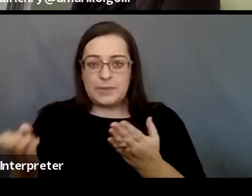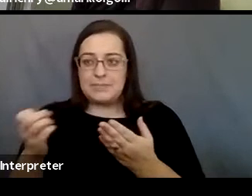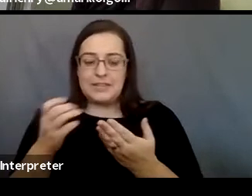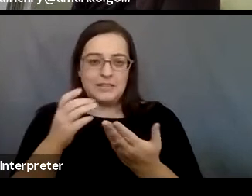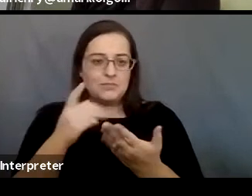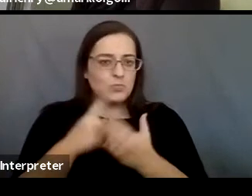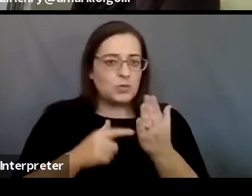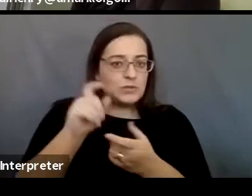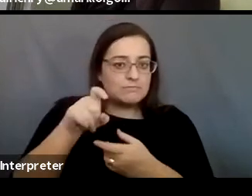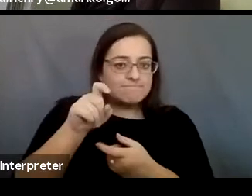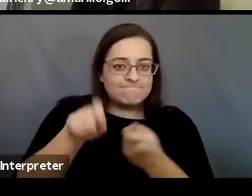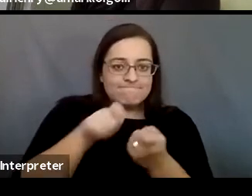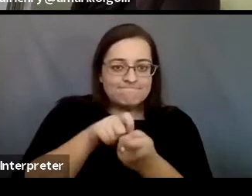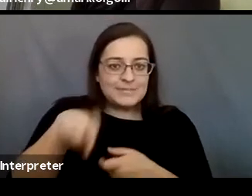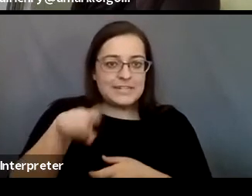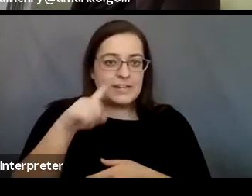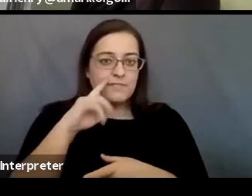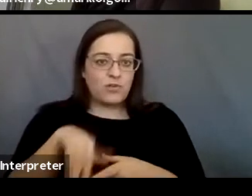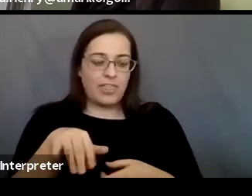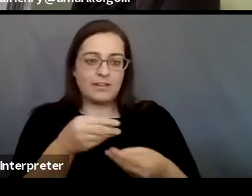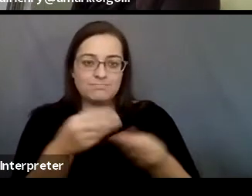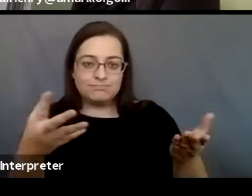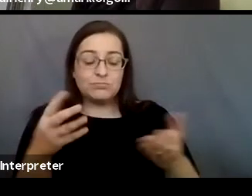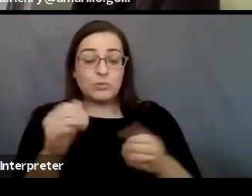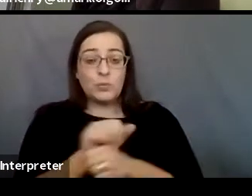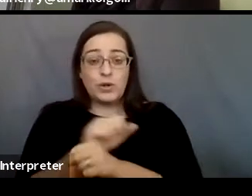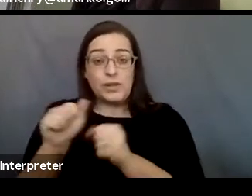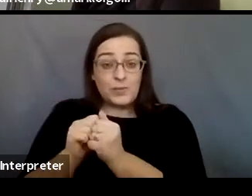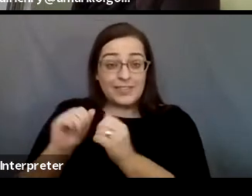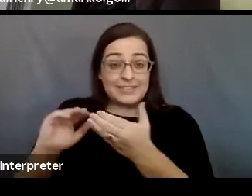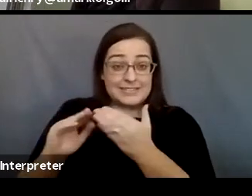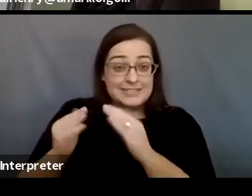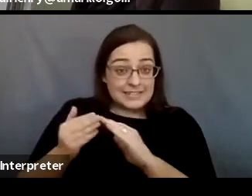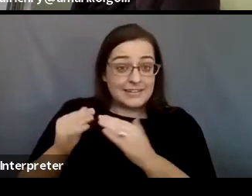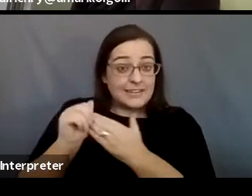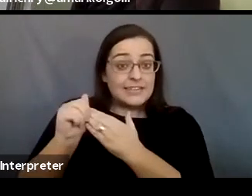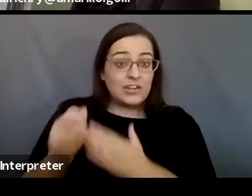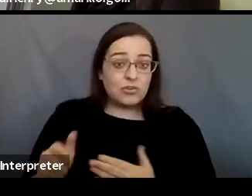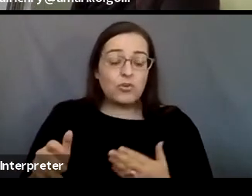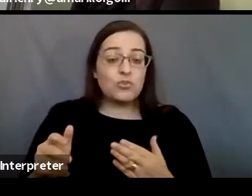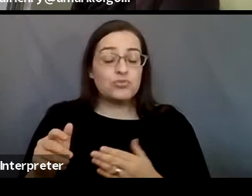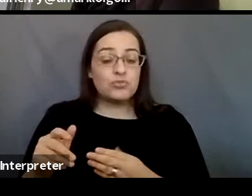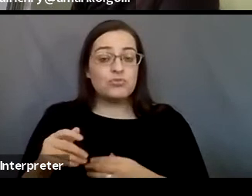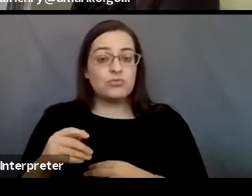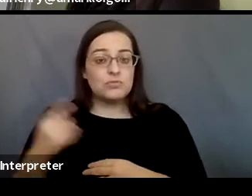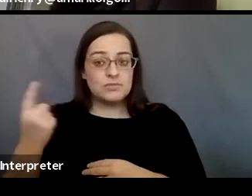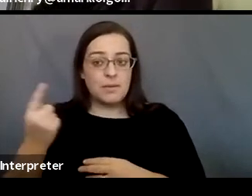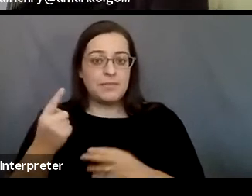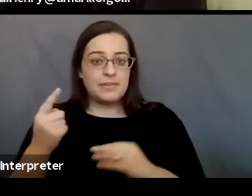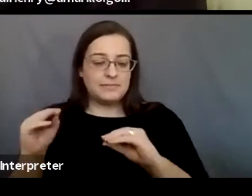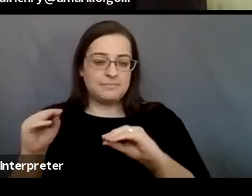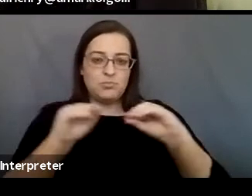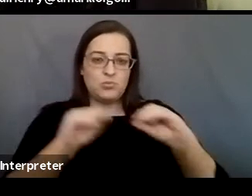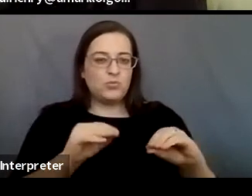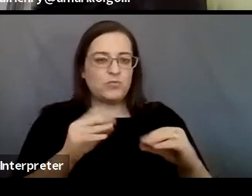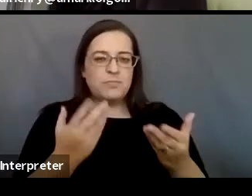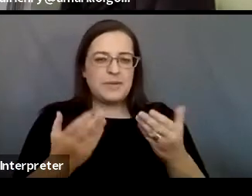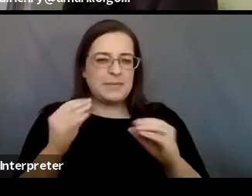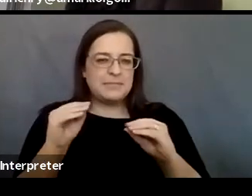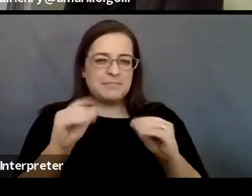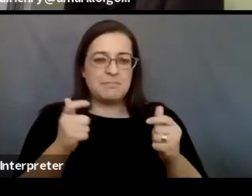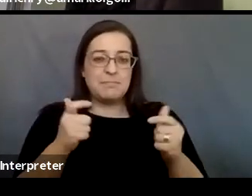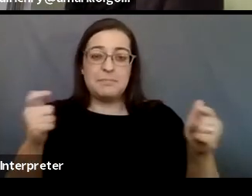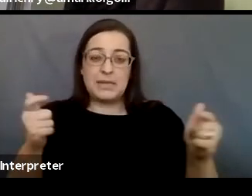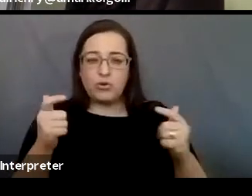do so, and again, working with the city leadership to have that be something that is moved into a more